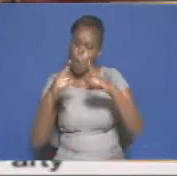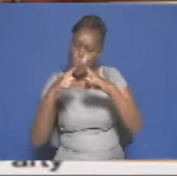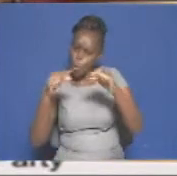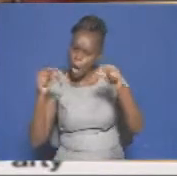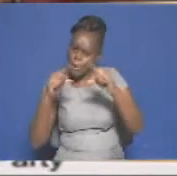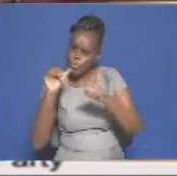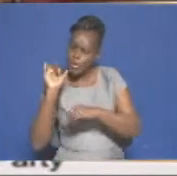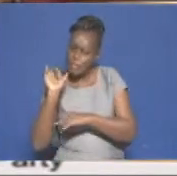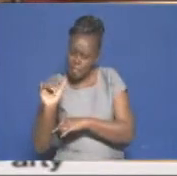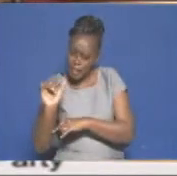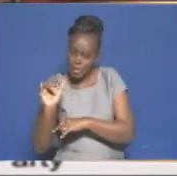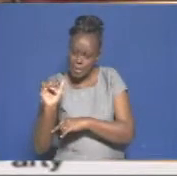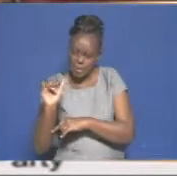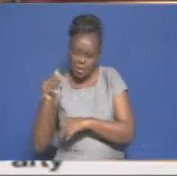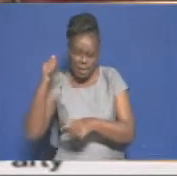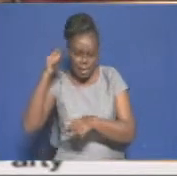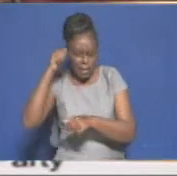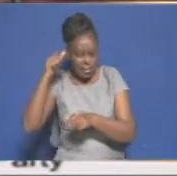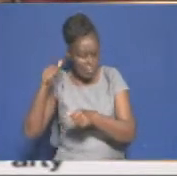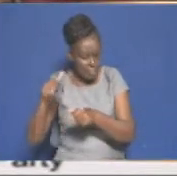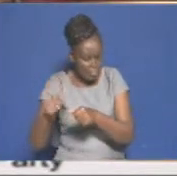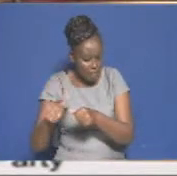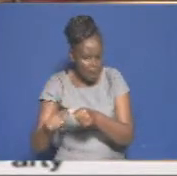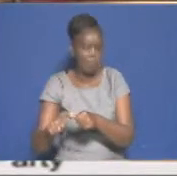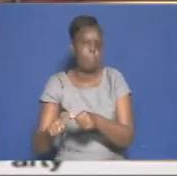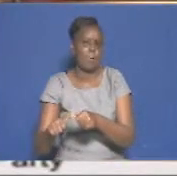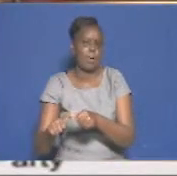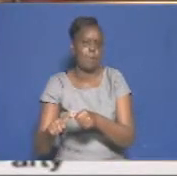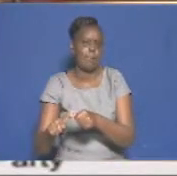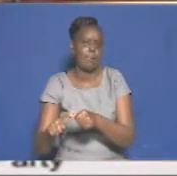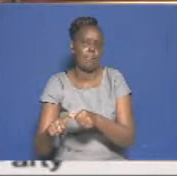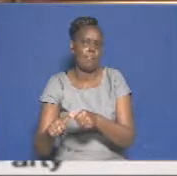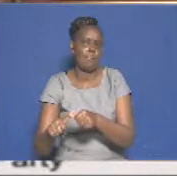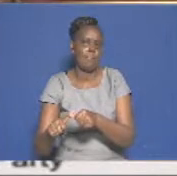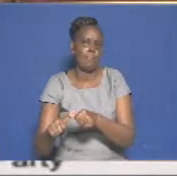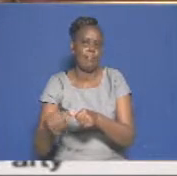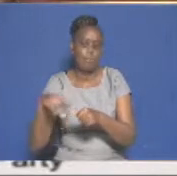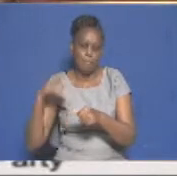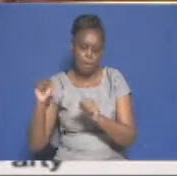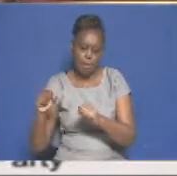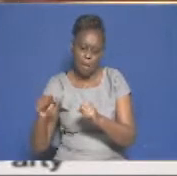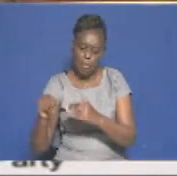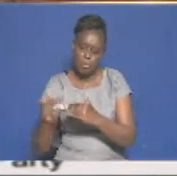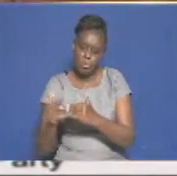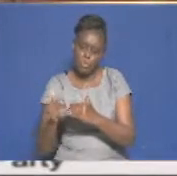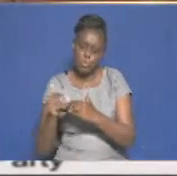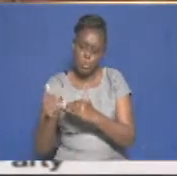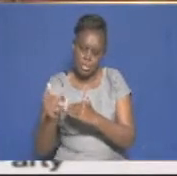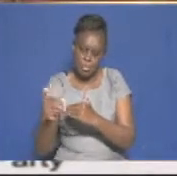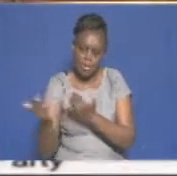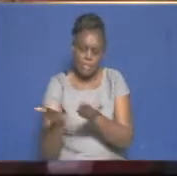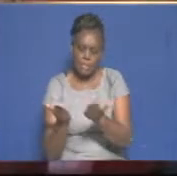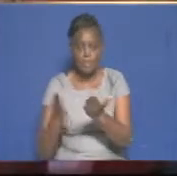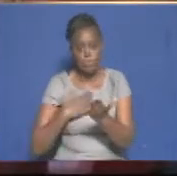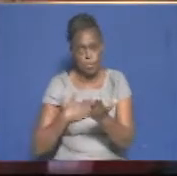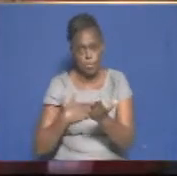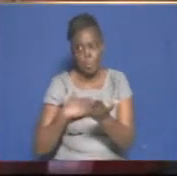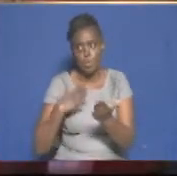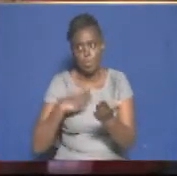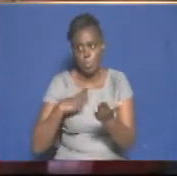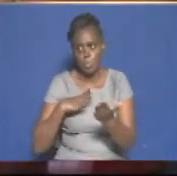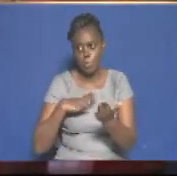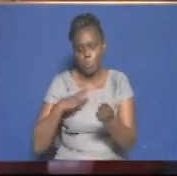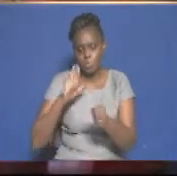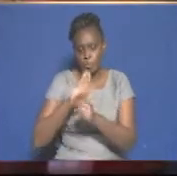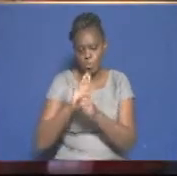leaves me always. When I'm a majority whip, Honorable Speaker, I'm able to extend my service to those on the